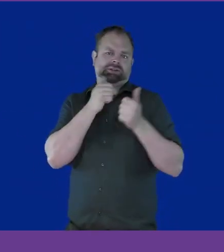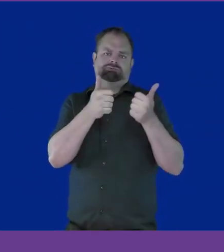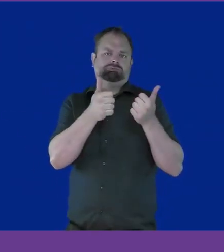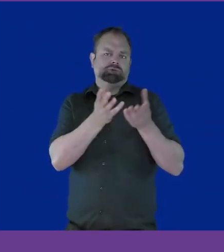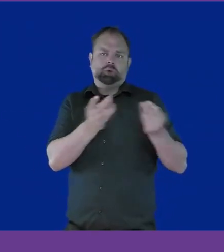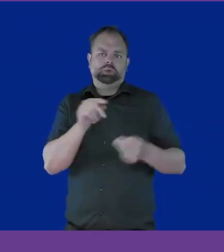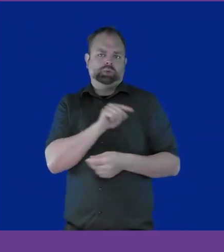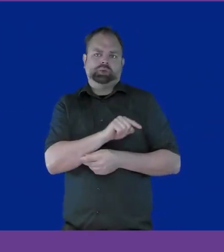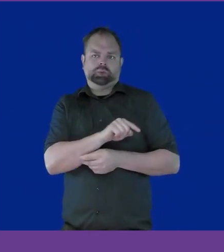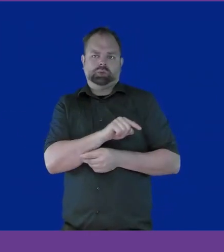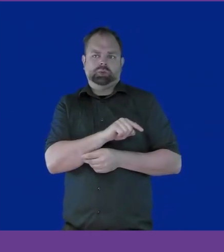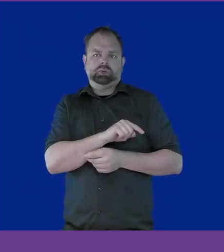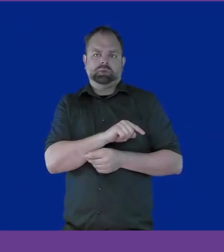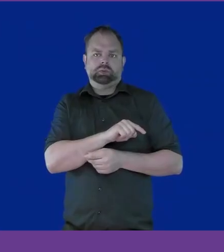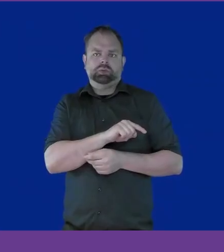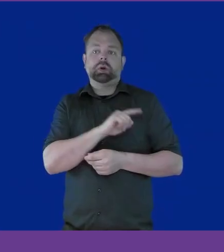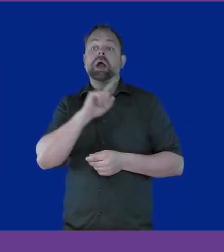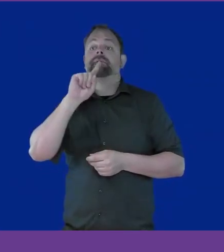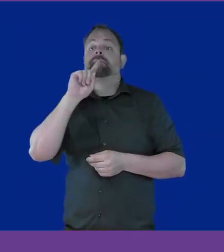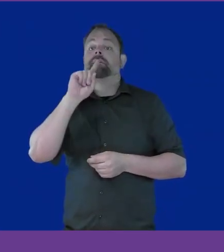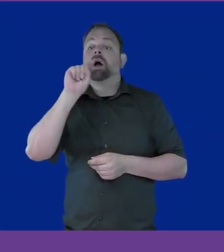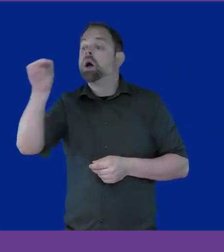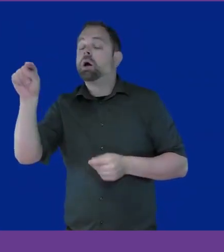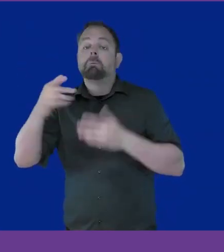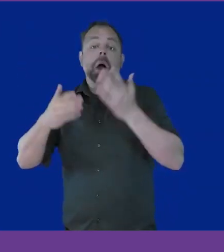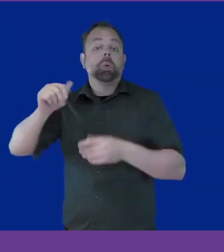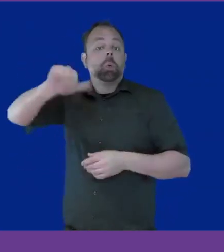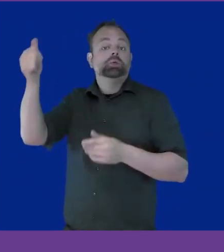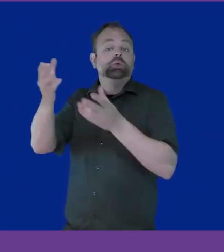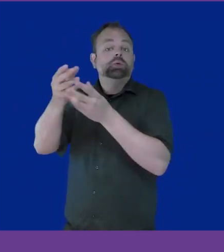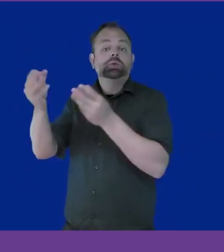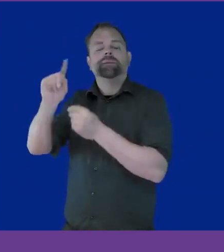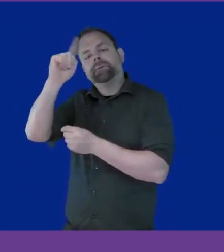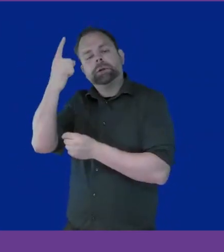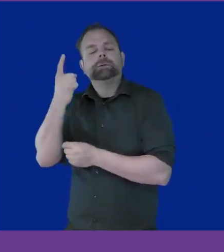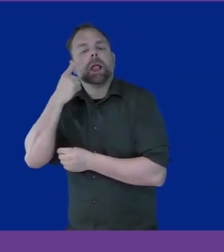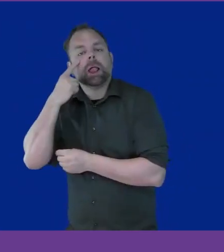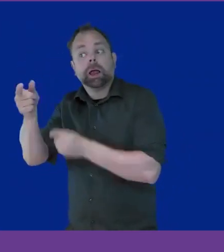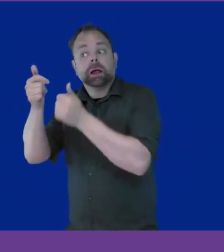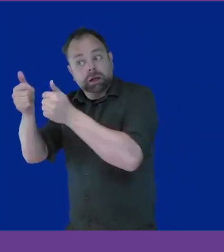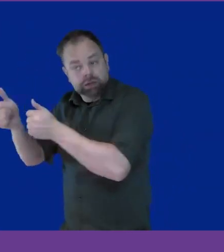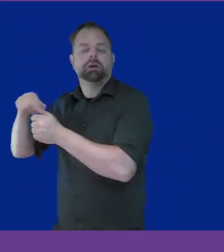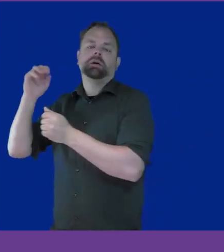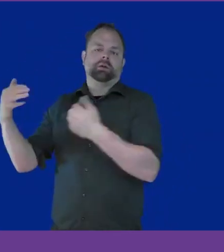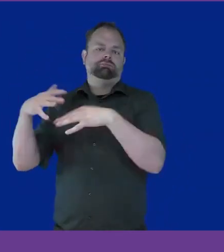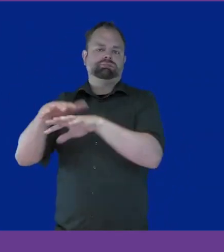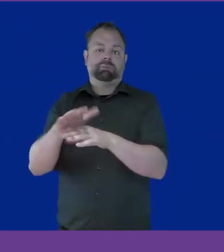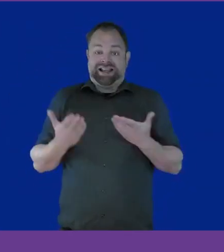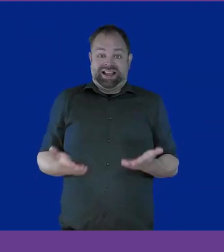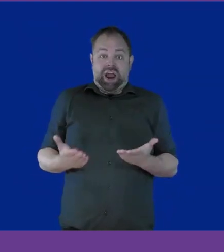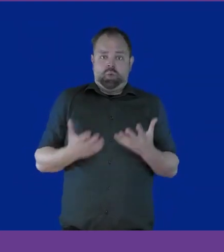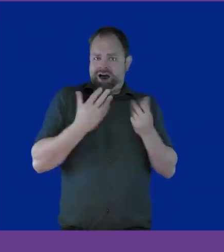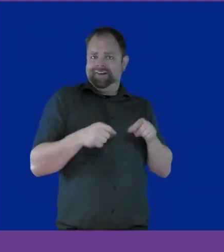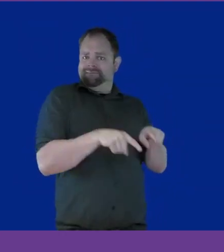difficult sometimes to know how to use solutions for everyone. So I think that's an area which needs to be addressed. And also this with user